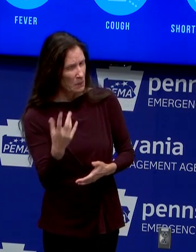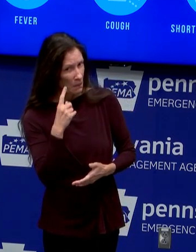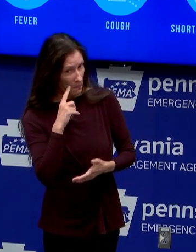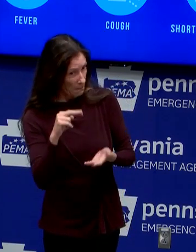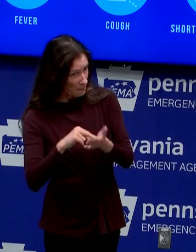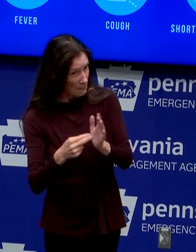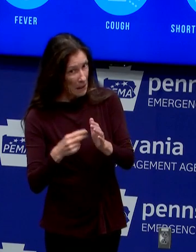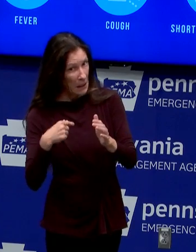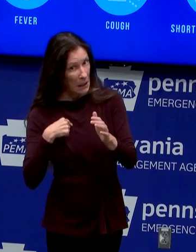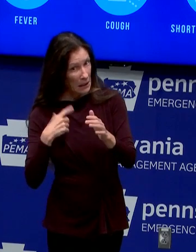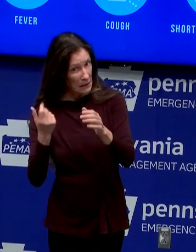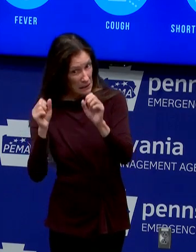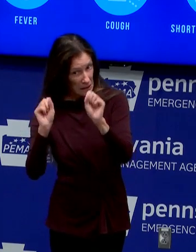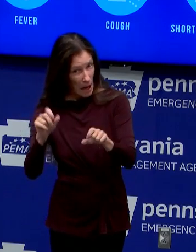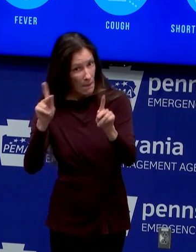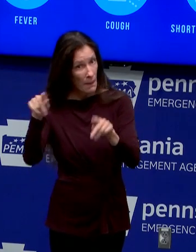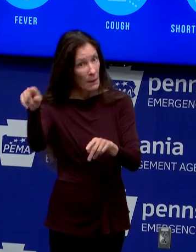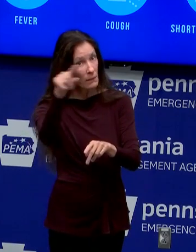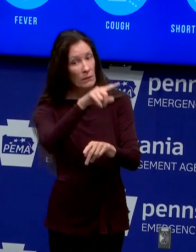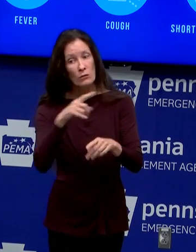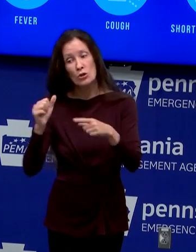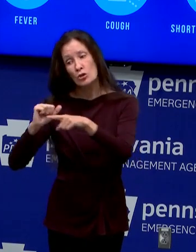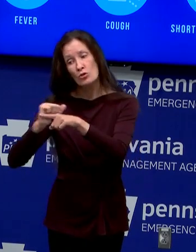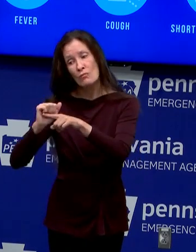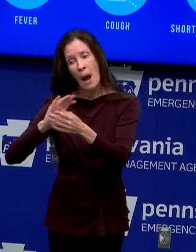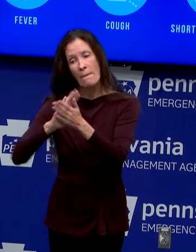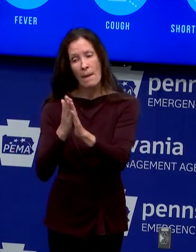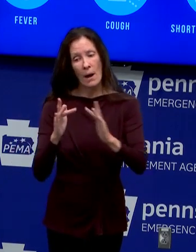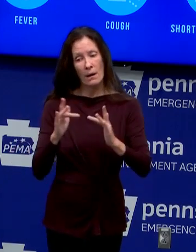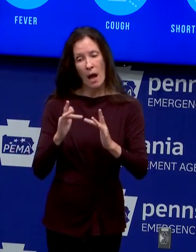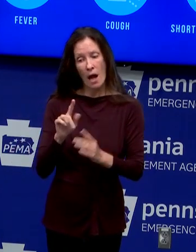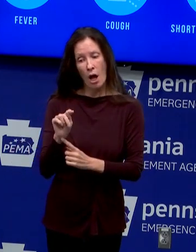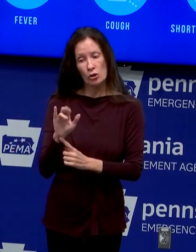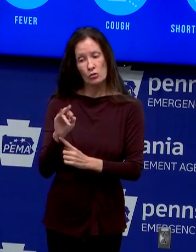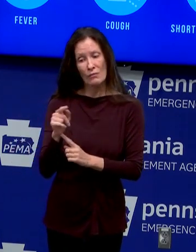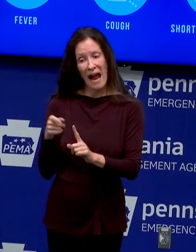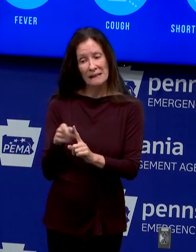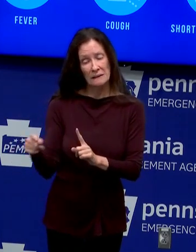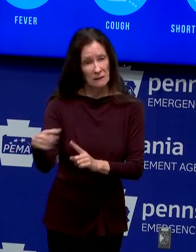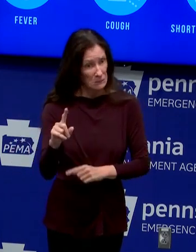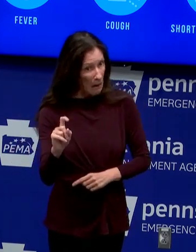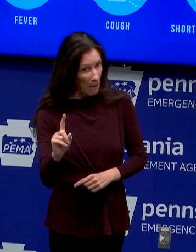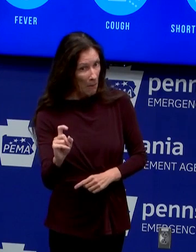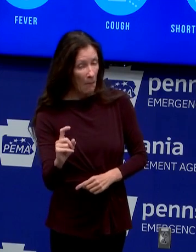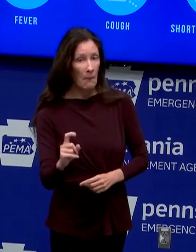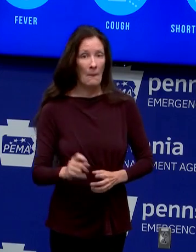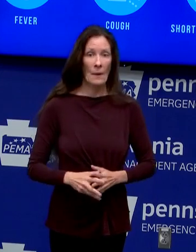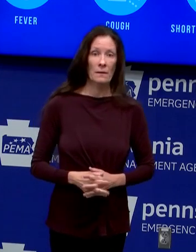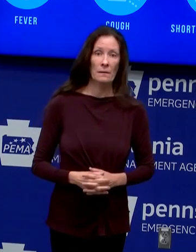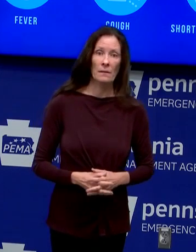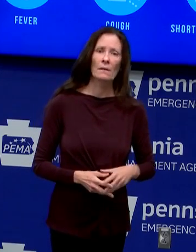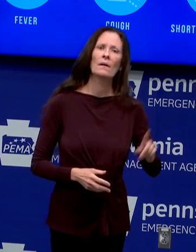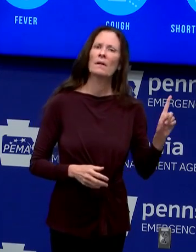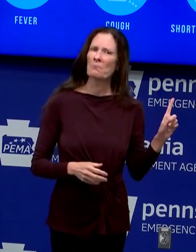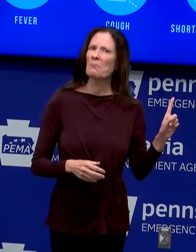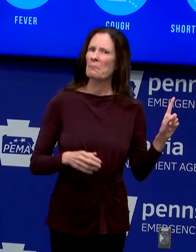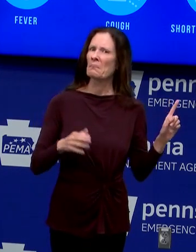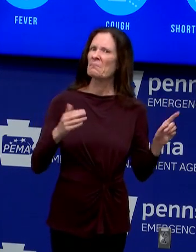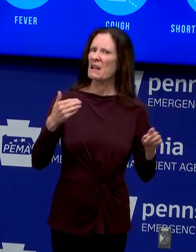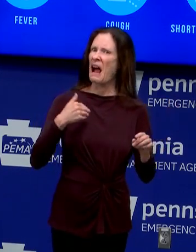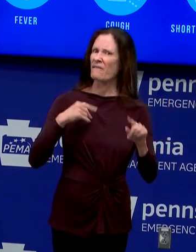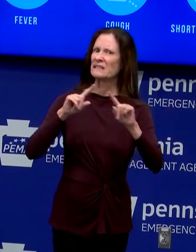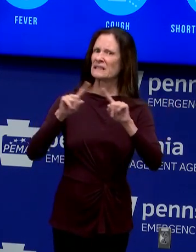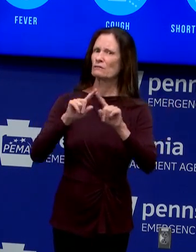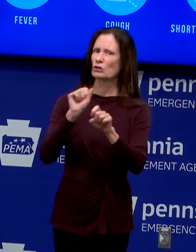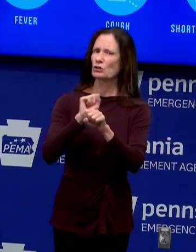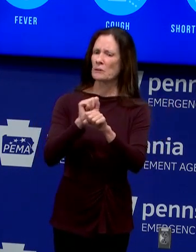course? Well, there are a number of different training courses that are available, and I think the training courses are great. I don't have a specific preference for